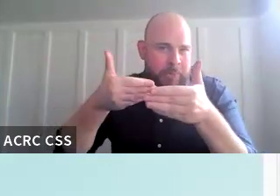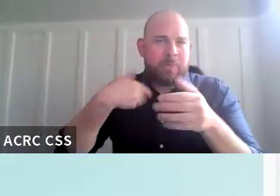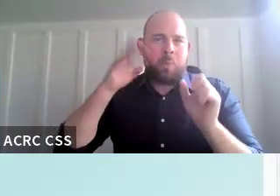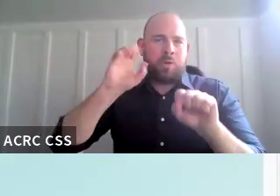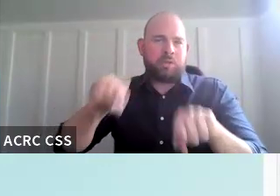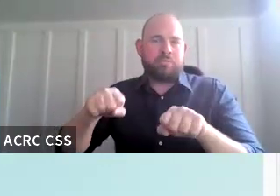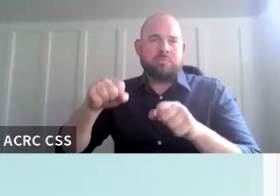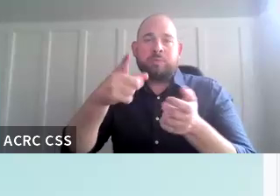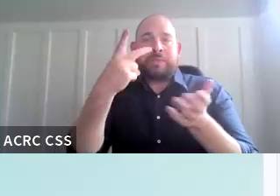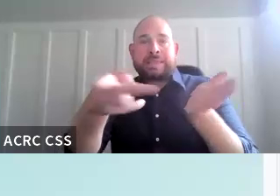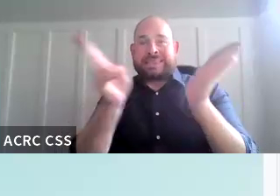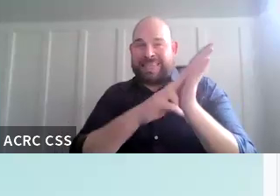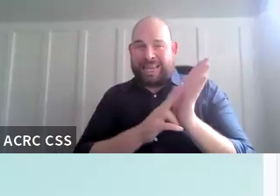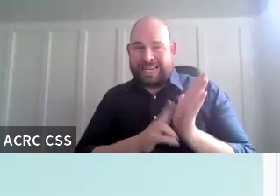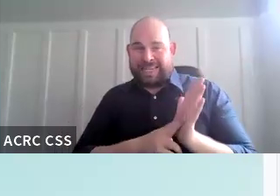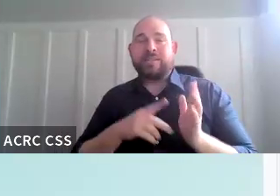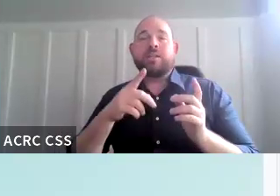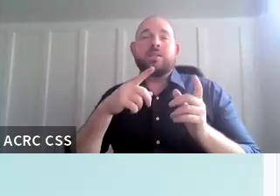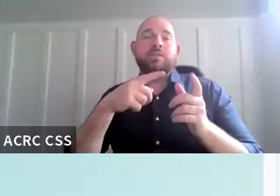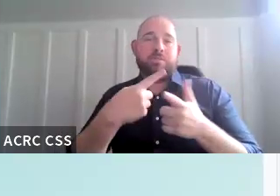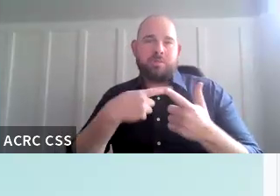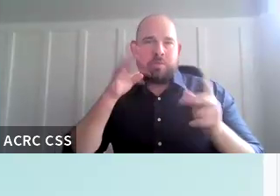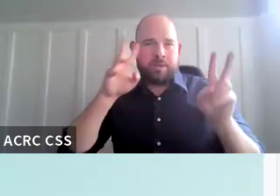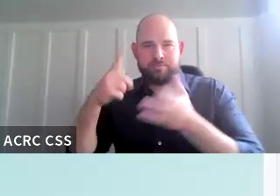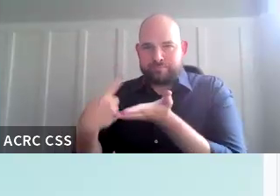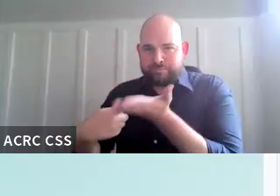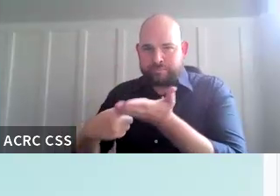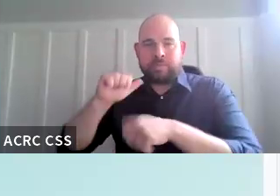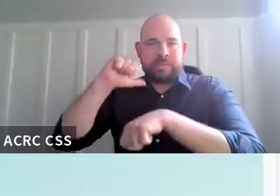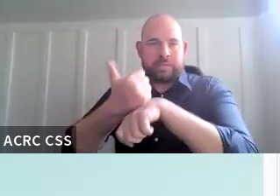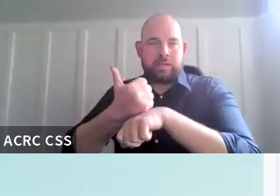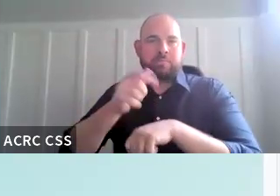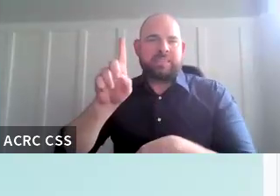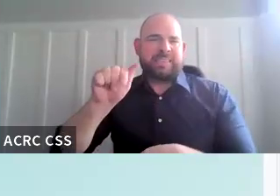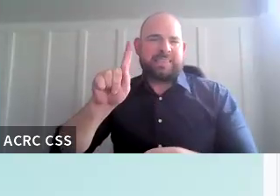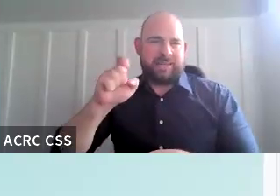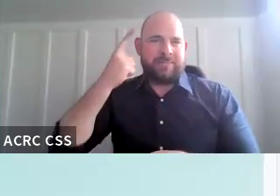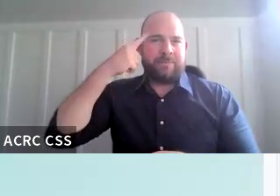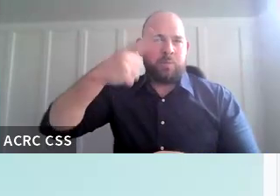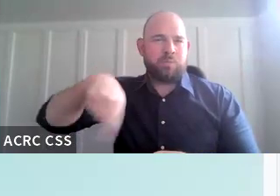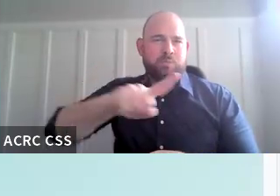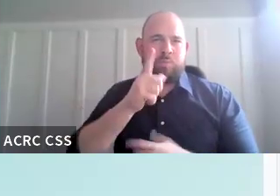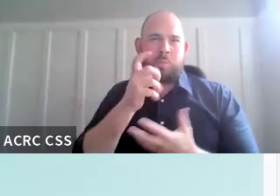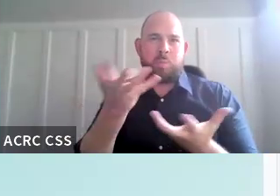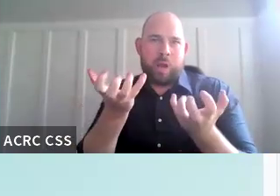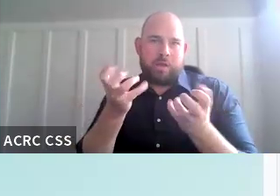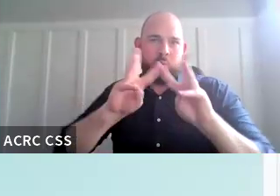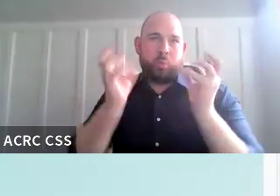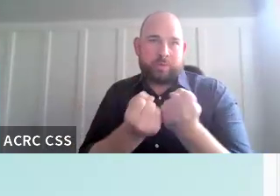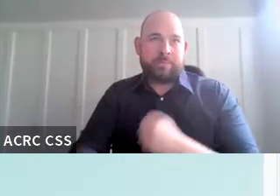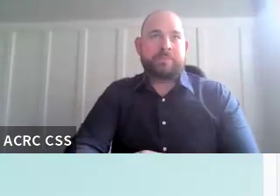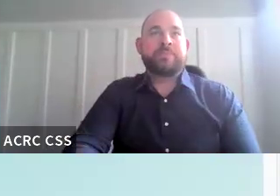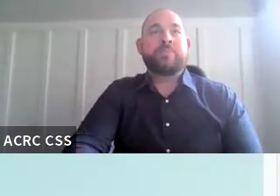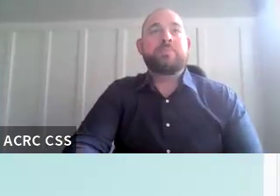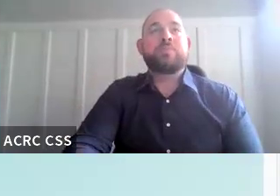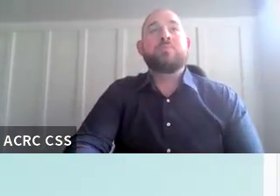we feel like we don't have time, if it's getting a little close, but we'll see how the signups go, and then we